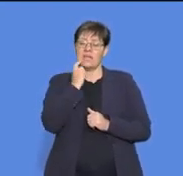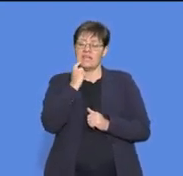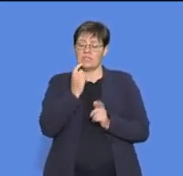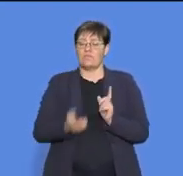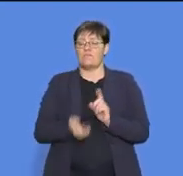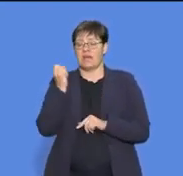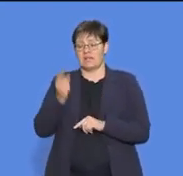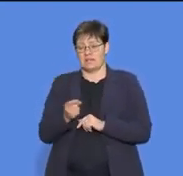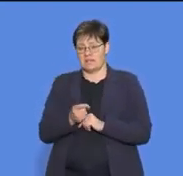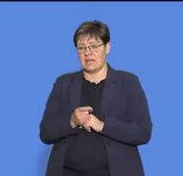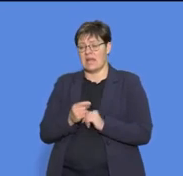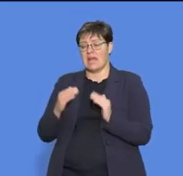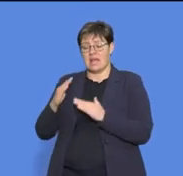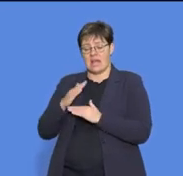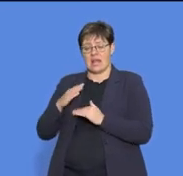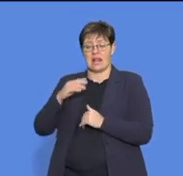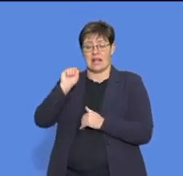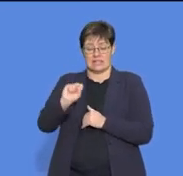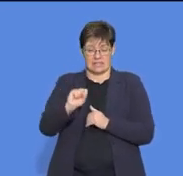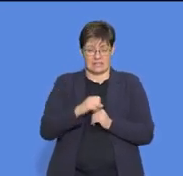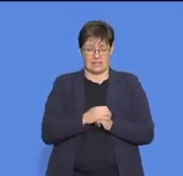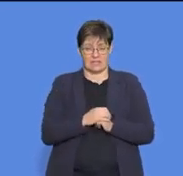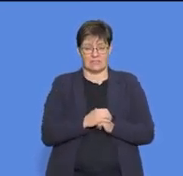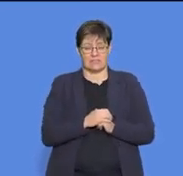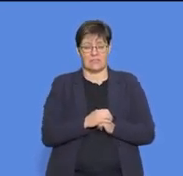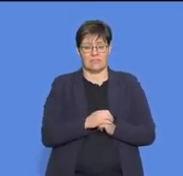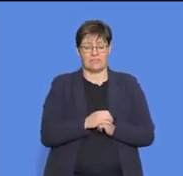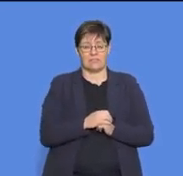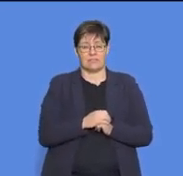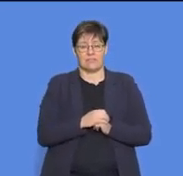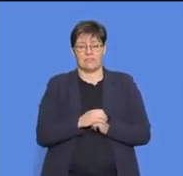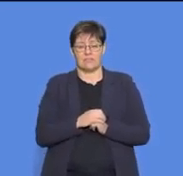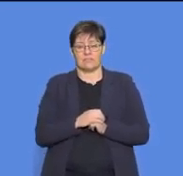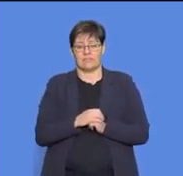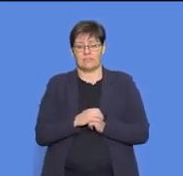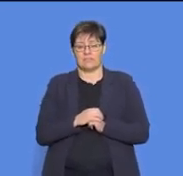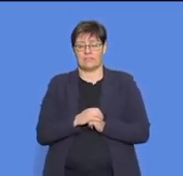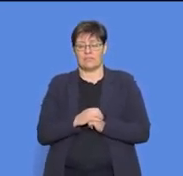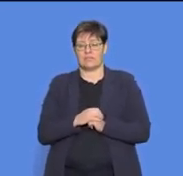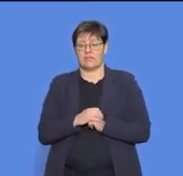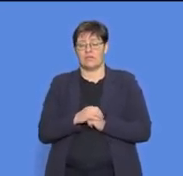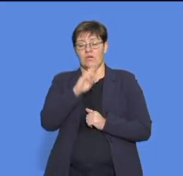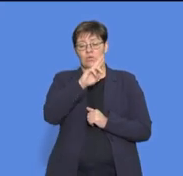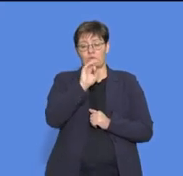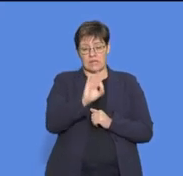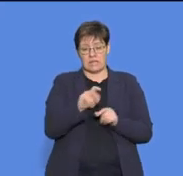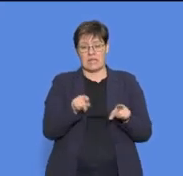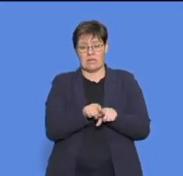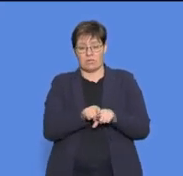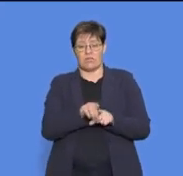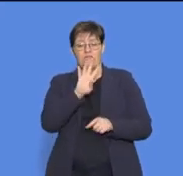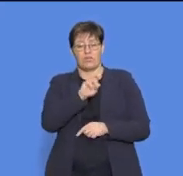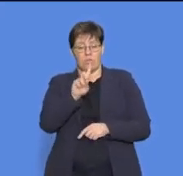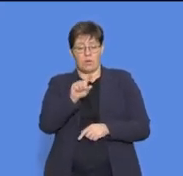STU, it's quite easy for us now to find angle S. So let's write that down quickly. Okay, so we